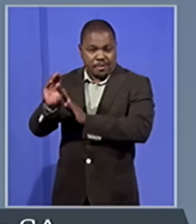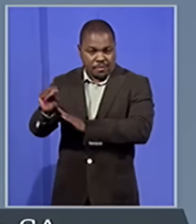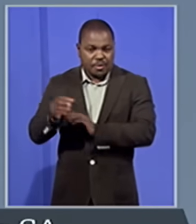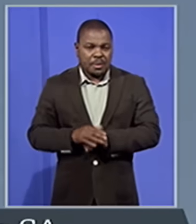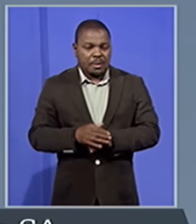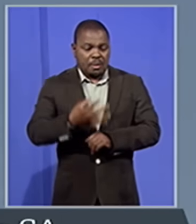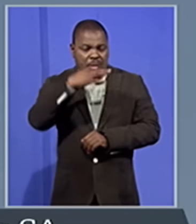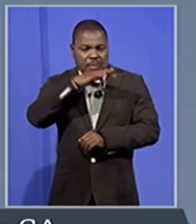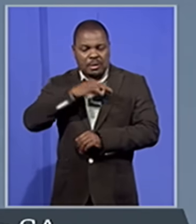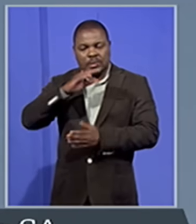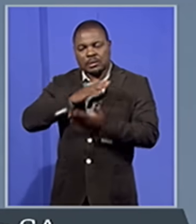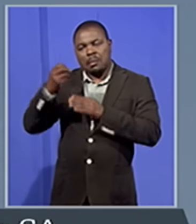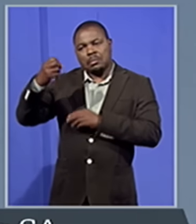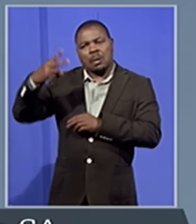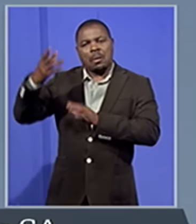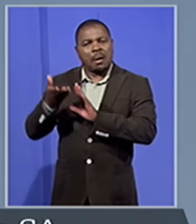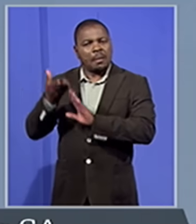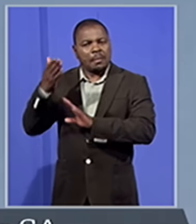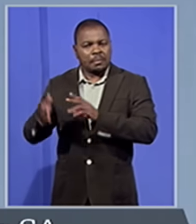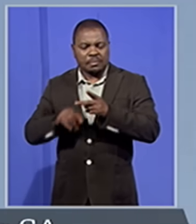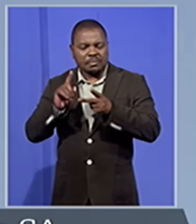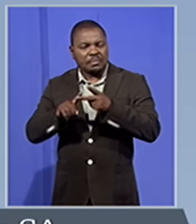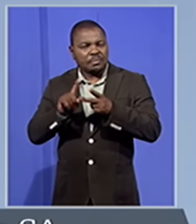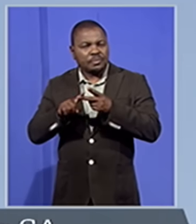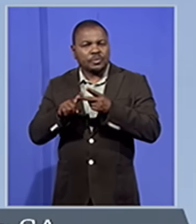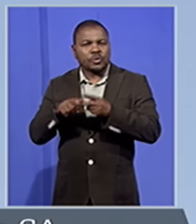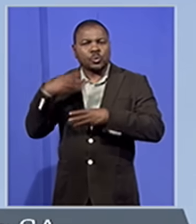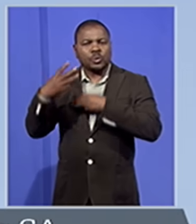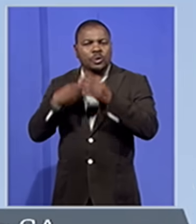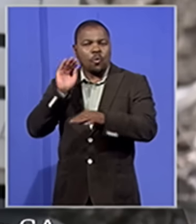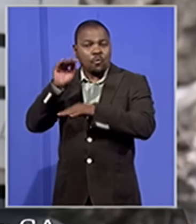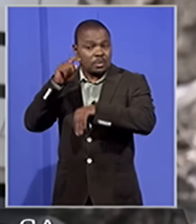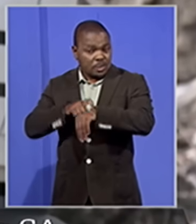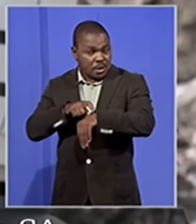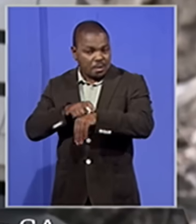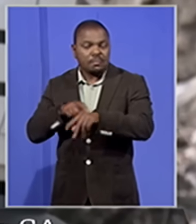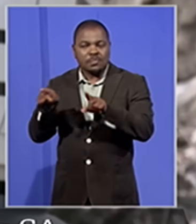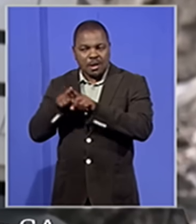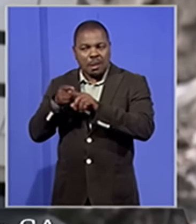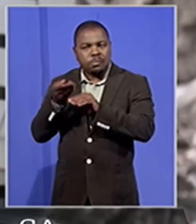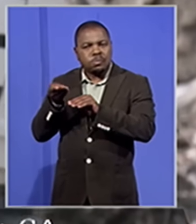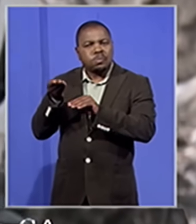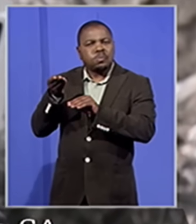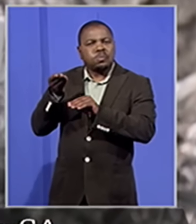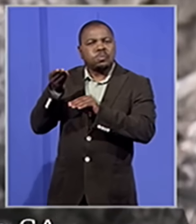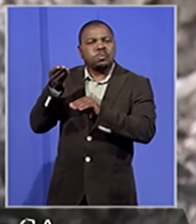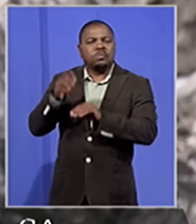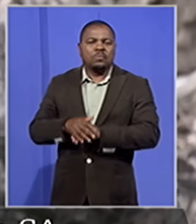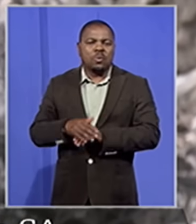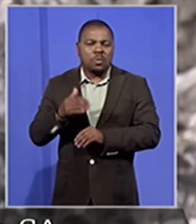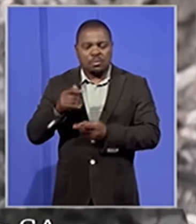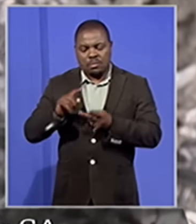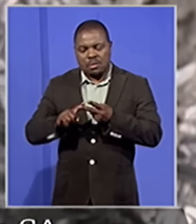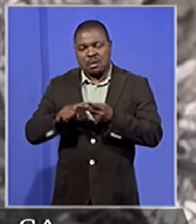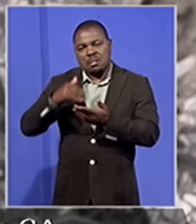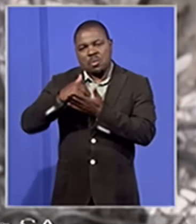meputso e menahaneng ya basebetsi ho kenyeletsa le ya ho sebetsa dihora tse ekeditsweng e nyehlile kotareng ya